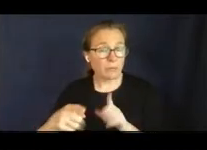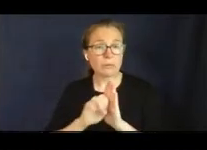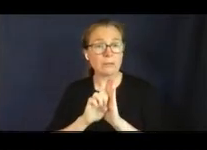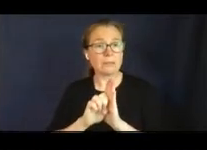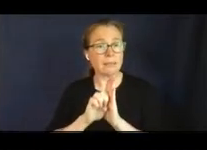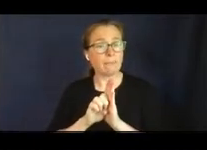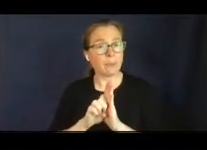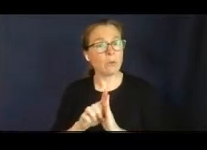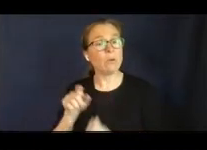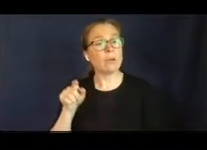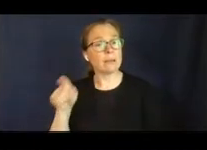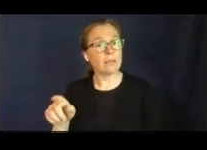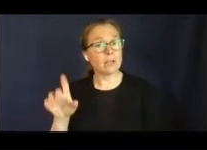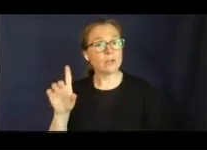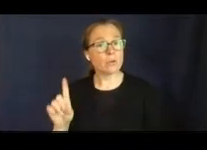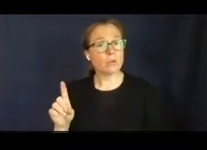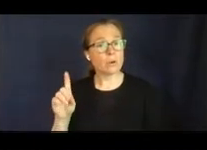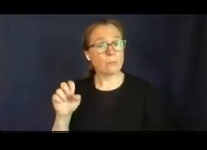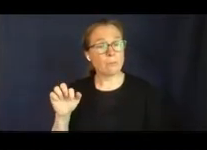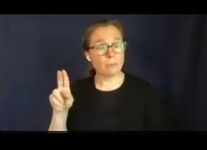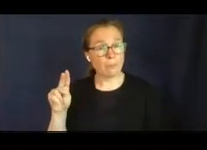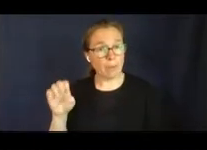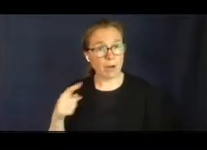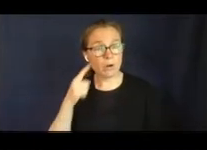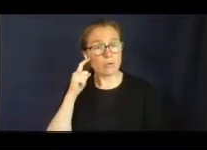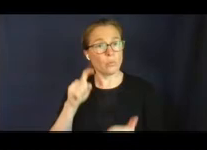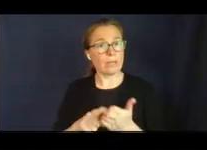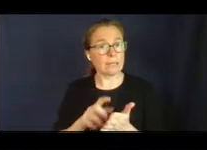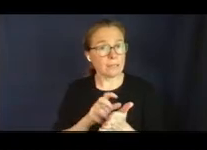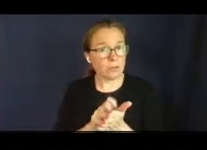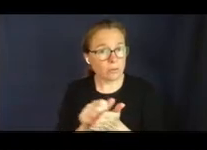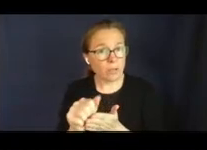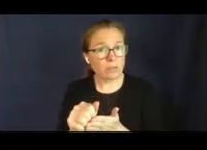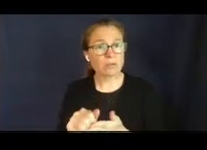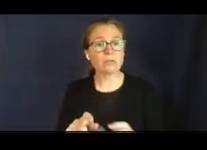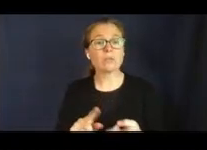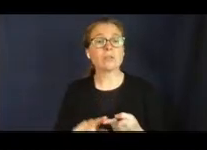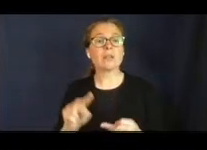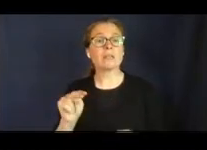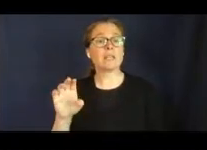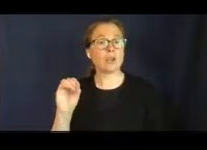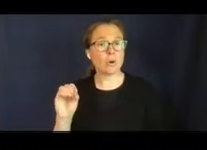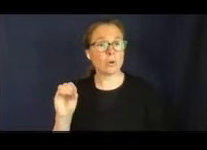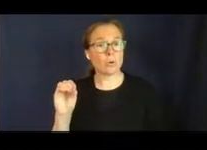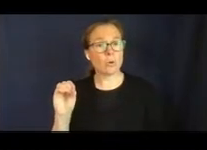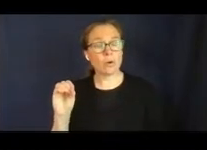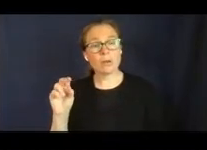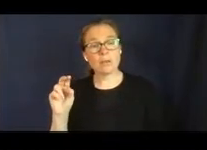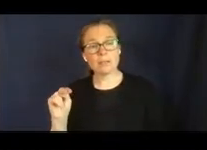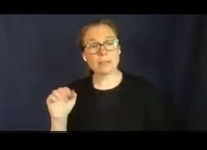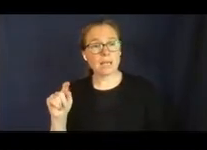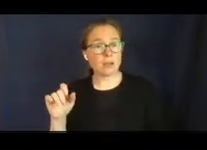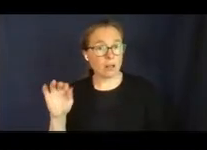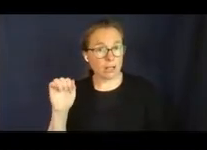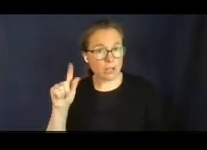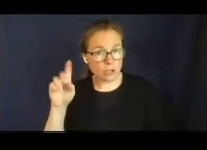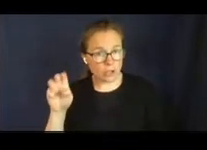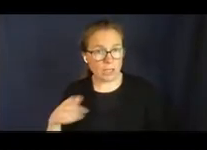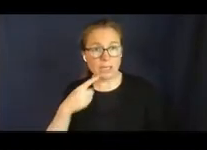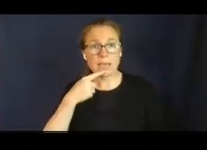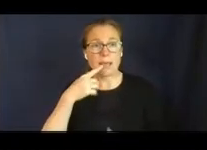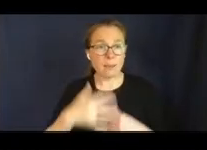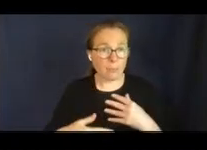recognized in cancer, diabetes, and endocrinology, neonatology, nephrology, and neurology